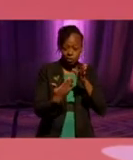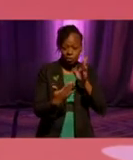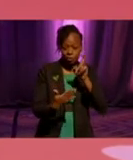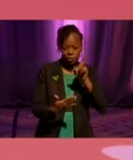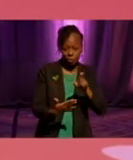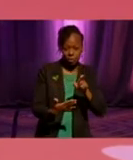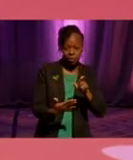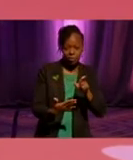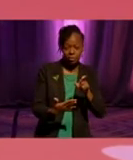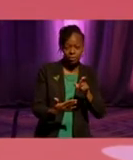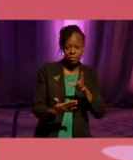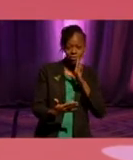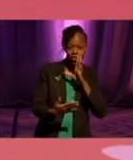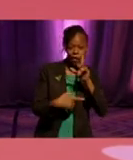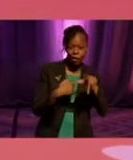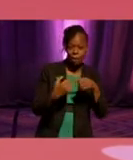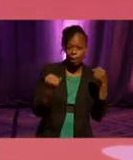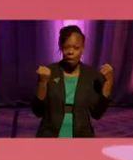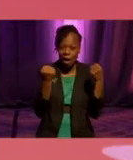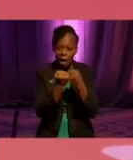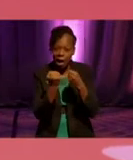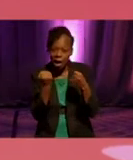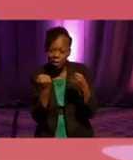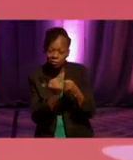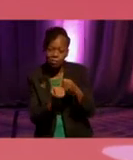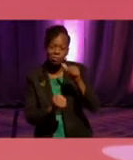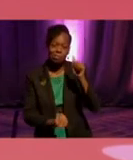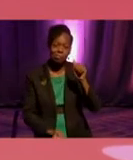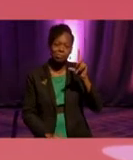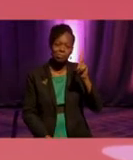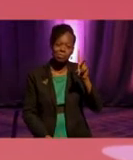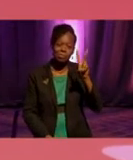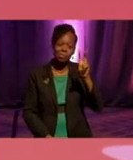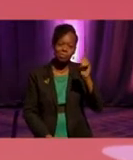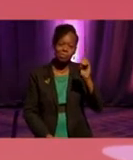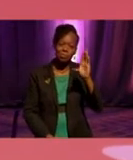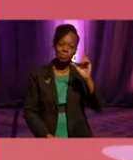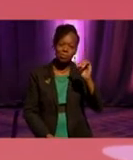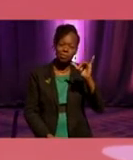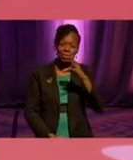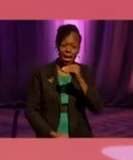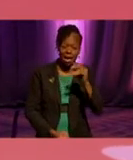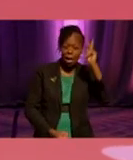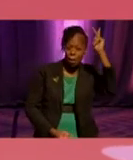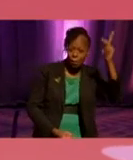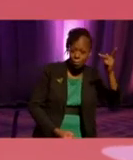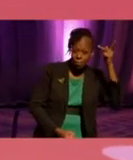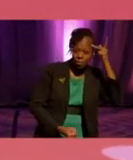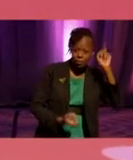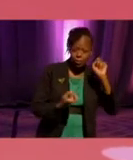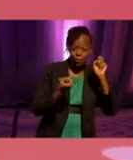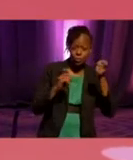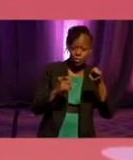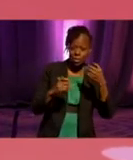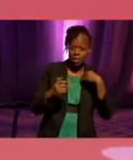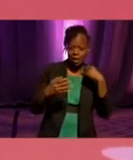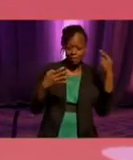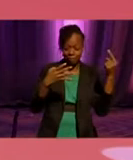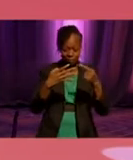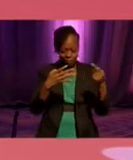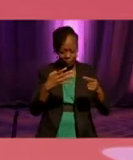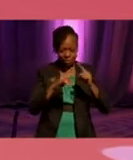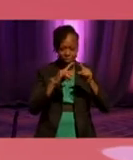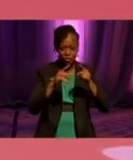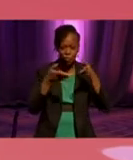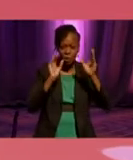about advocacy. It is about political change. And there's a number of ways to approach that, and I know we'll be talking some